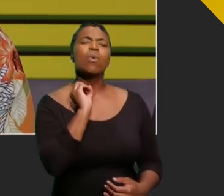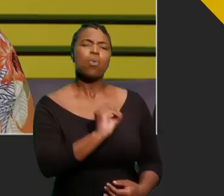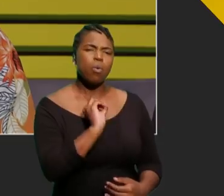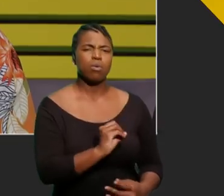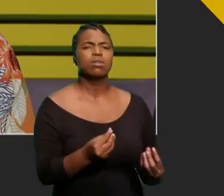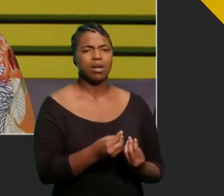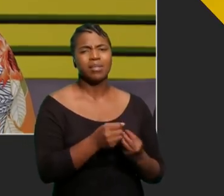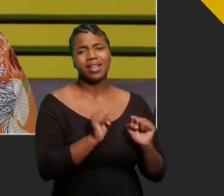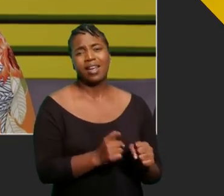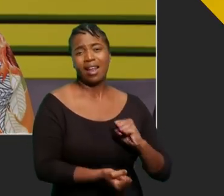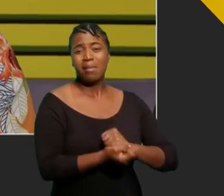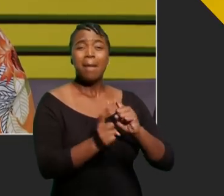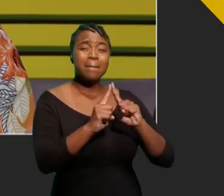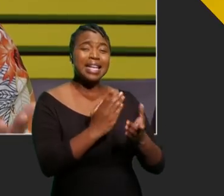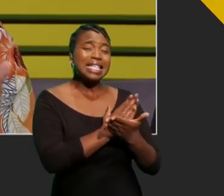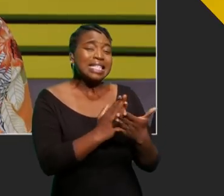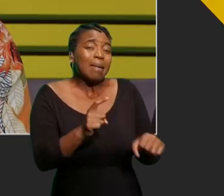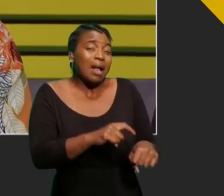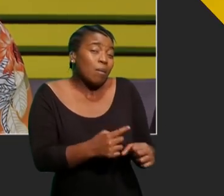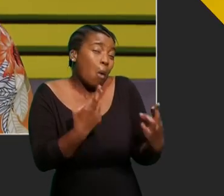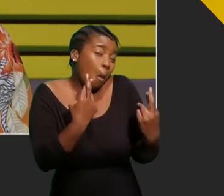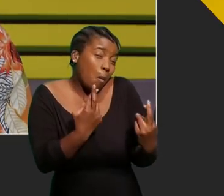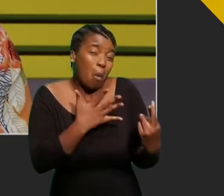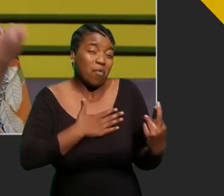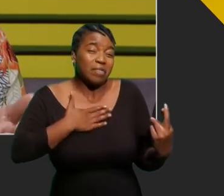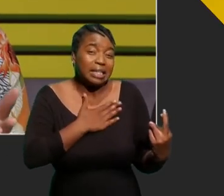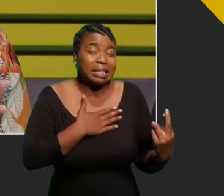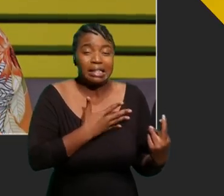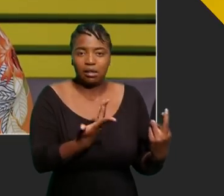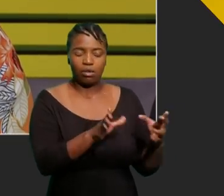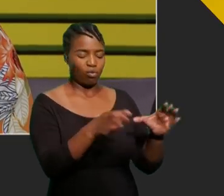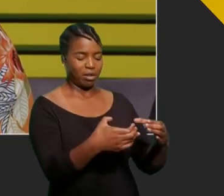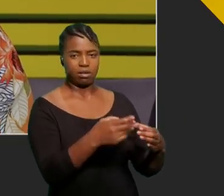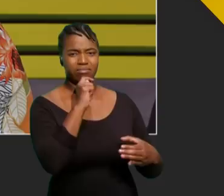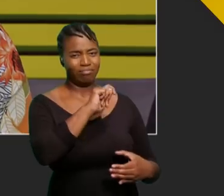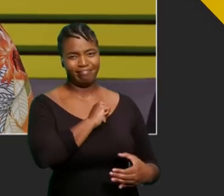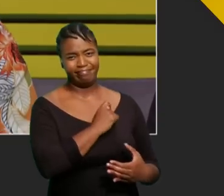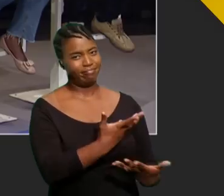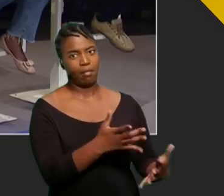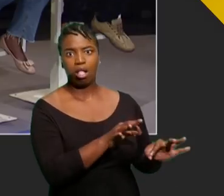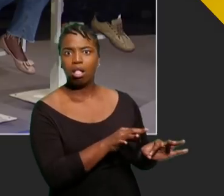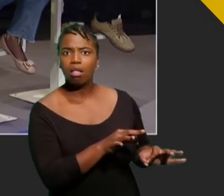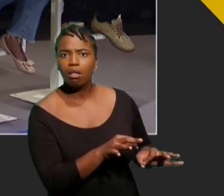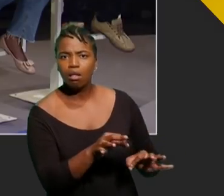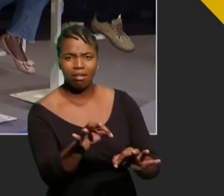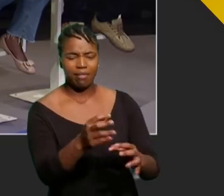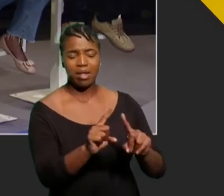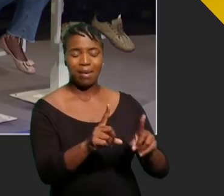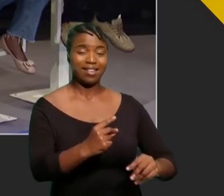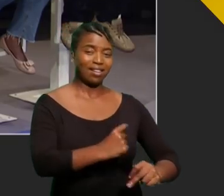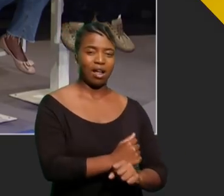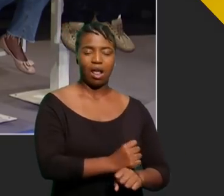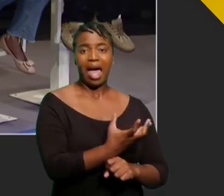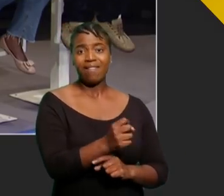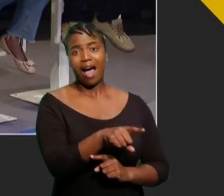that we get. Unfortunately, we sometimes hope or feel as if the commissions themselves are the ones that need supposed to take people to prison. Mm. But unfortunately, there's